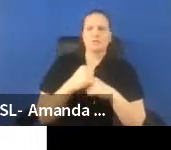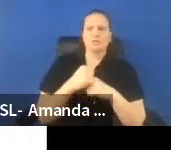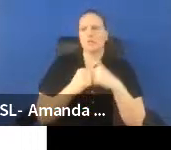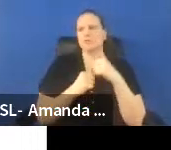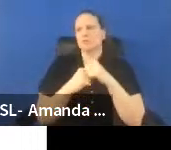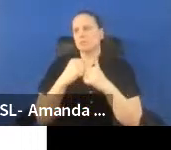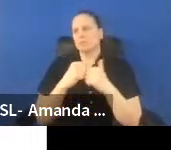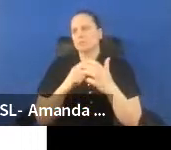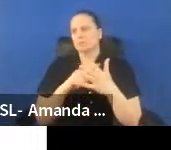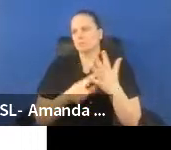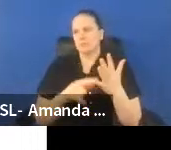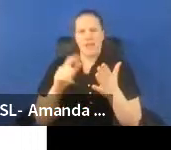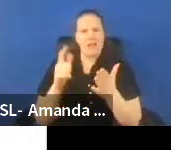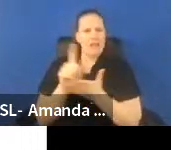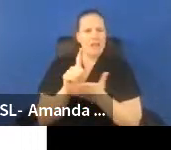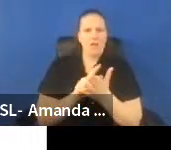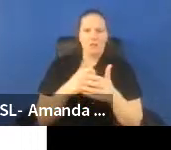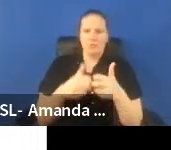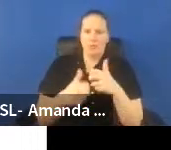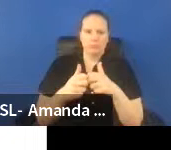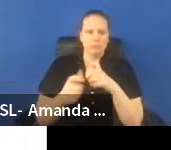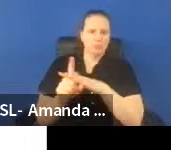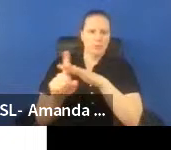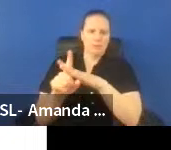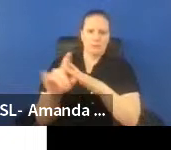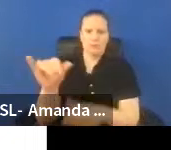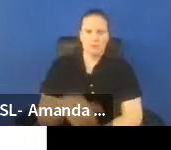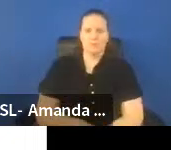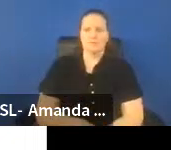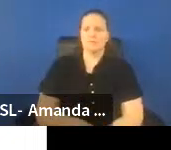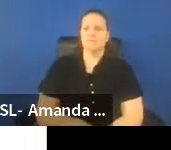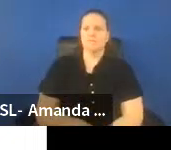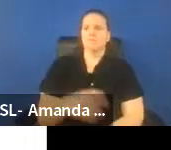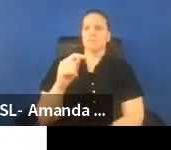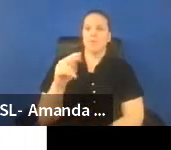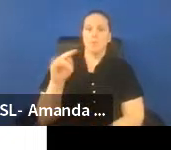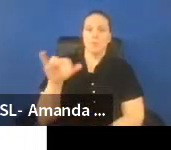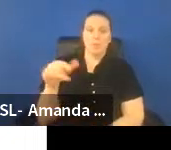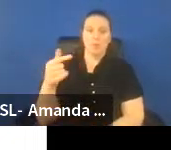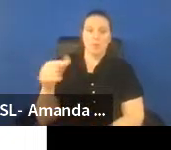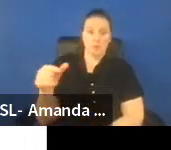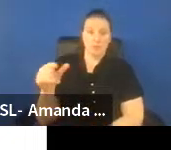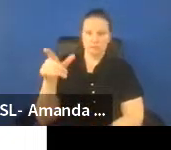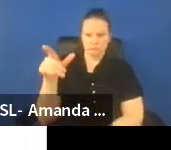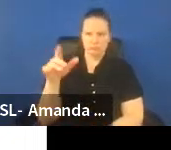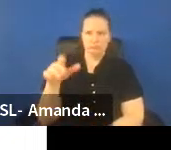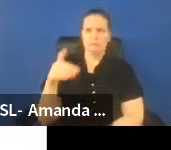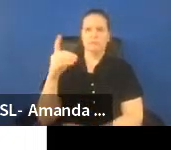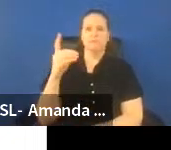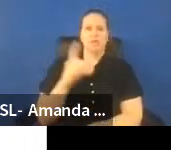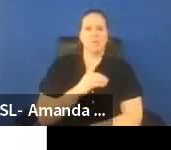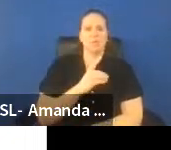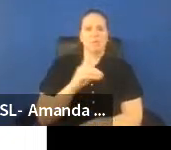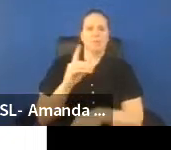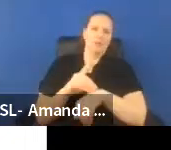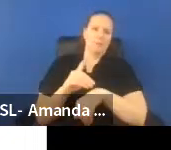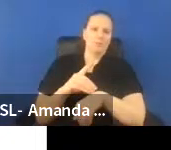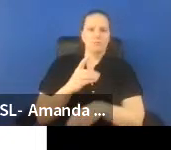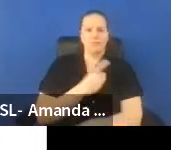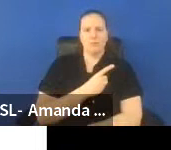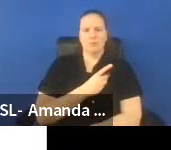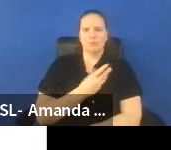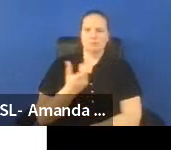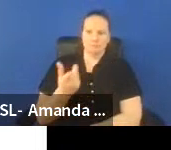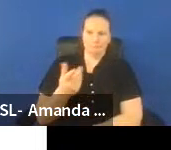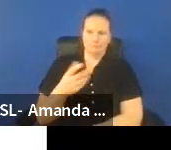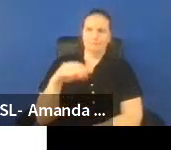as well as any legal issues that arise. Tony Green is the other deputy ombudsman. He has been here since